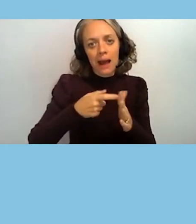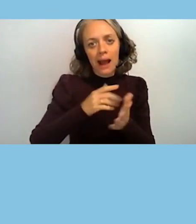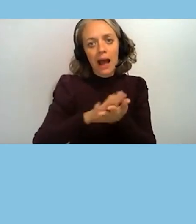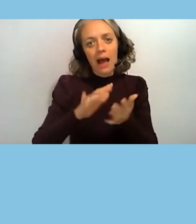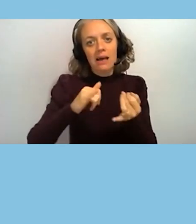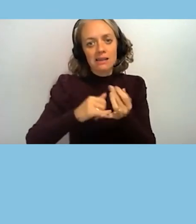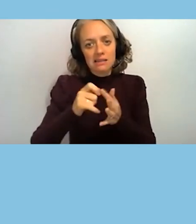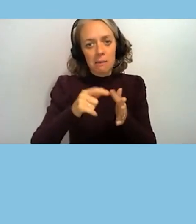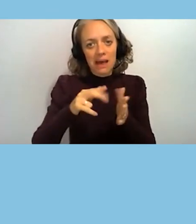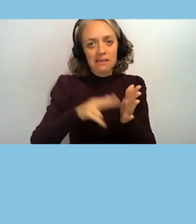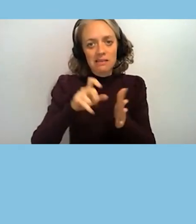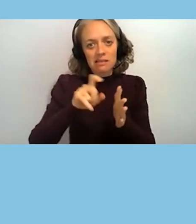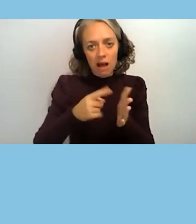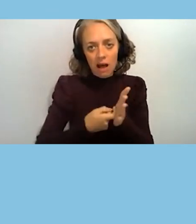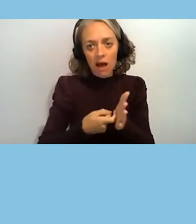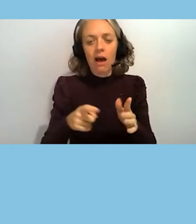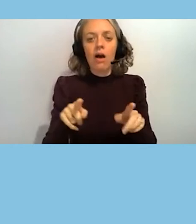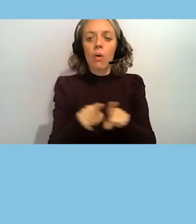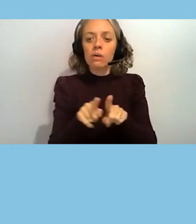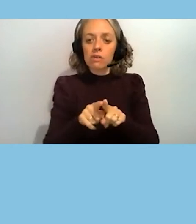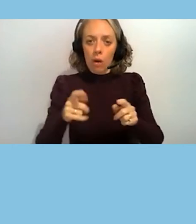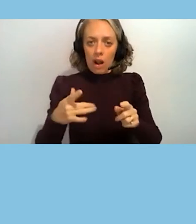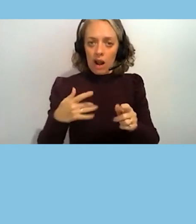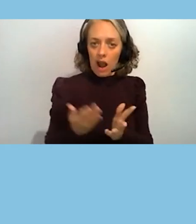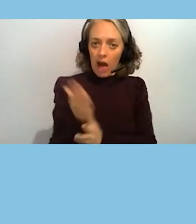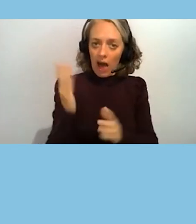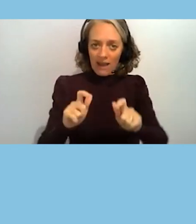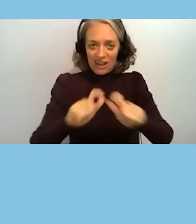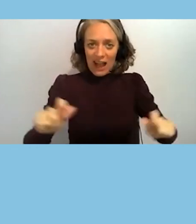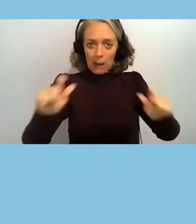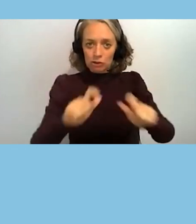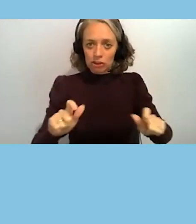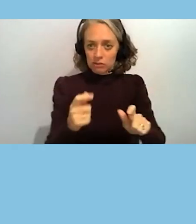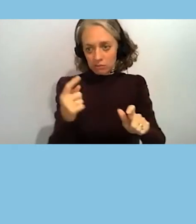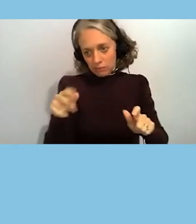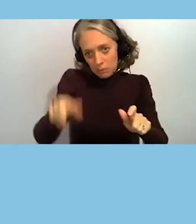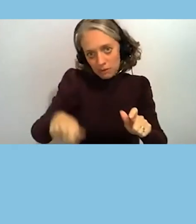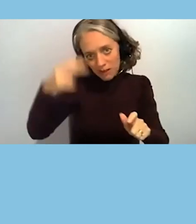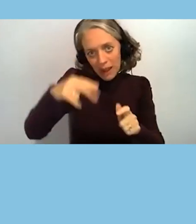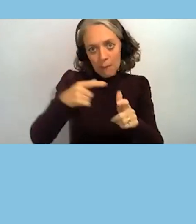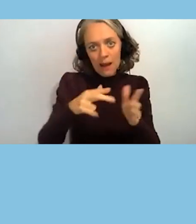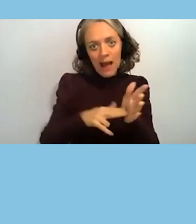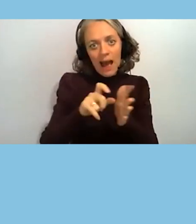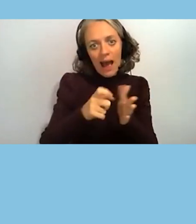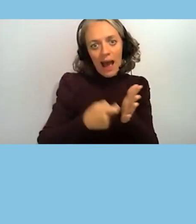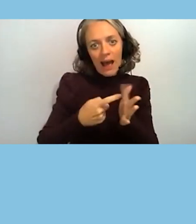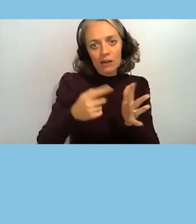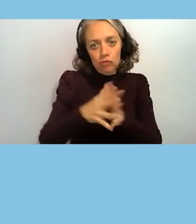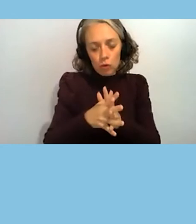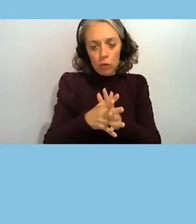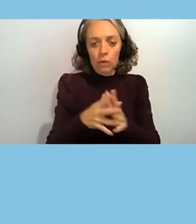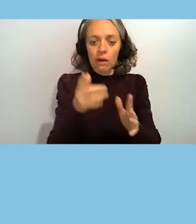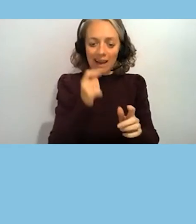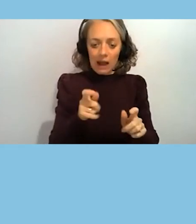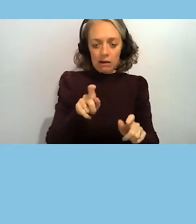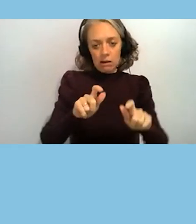captioning, thanks to Andrew. So if you'd like to activate the captions on your device, you can click the closed caption